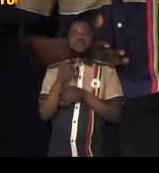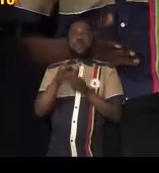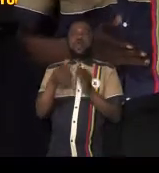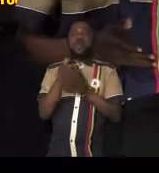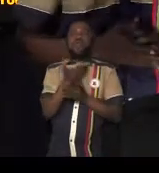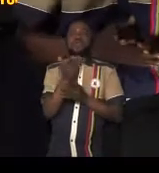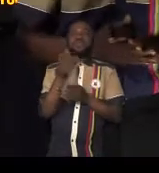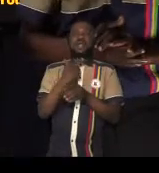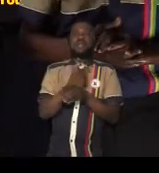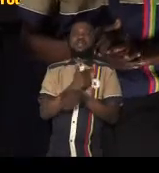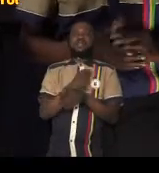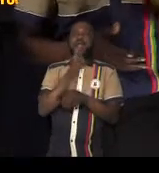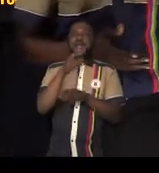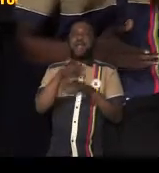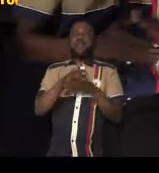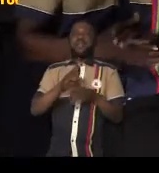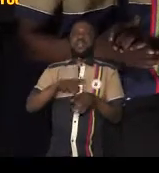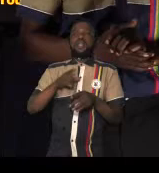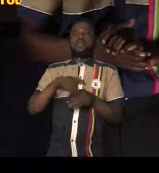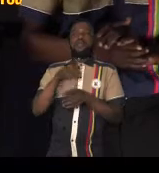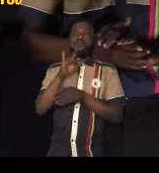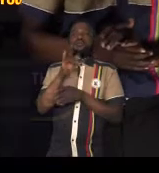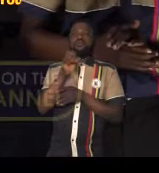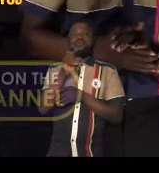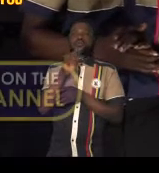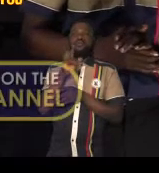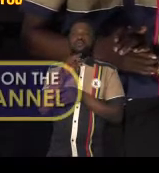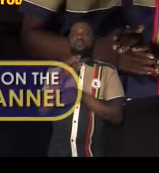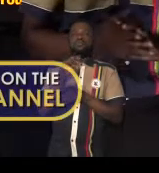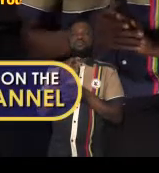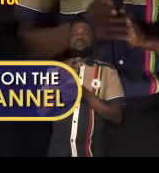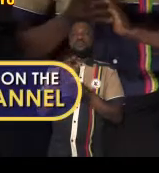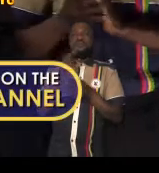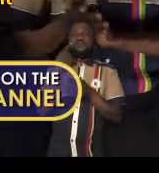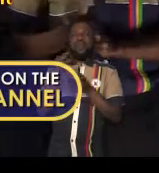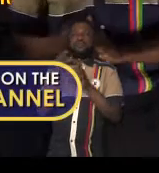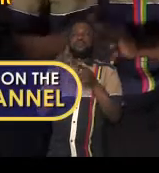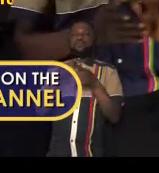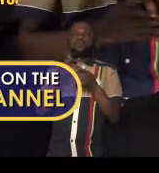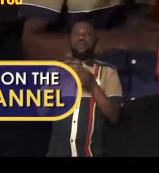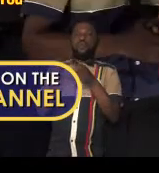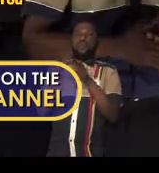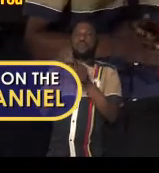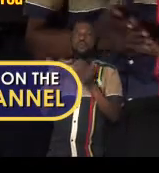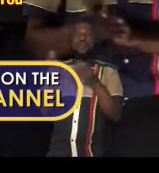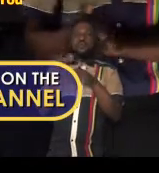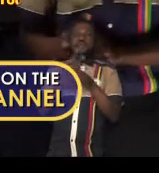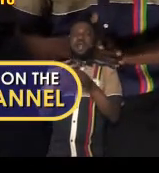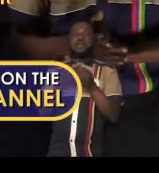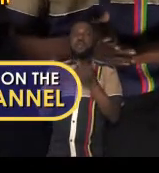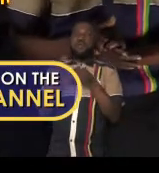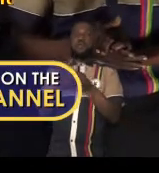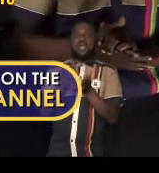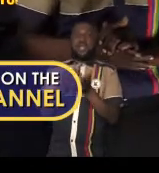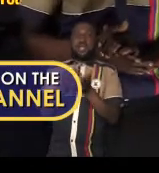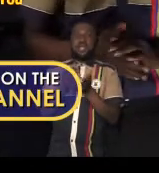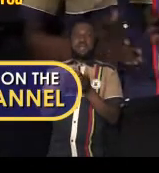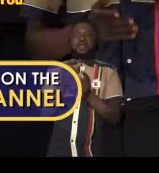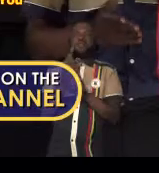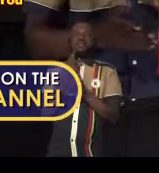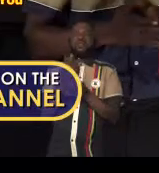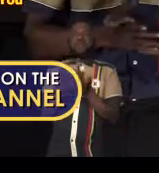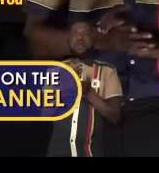ones. All these lessons are on Lagos Subeb YouTube channel for you to watch over and over